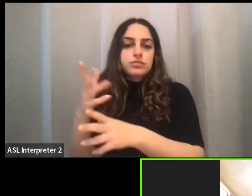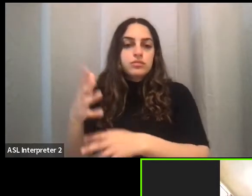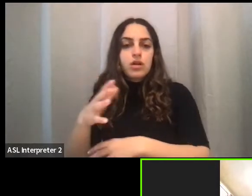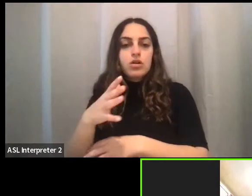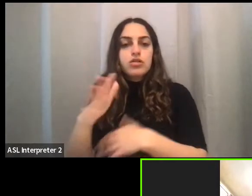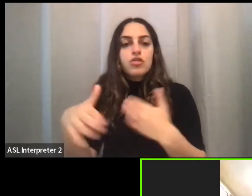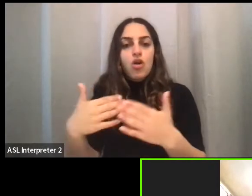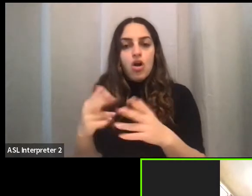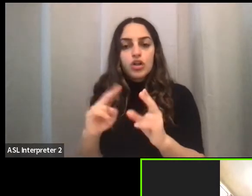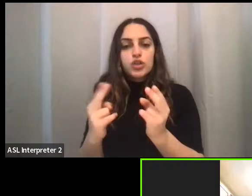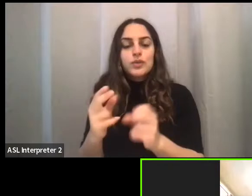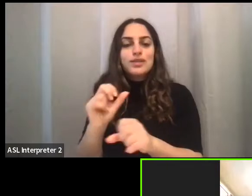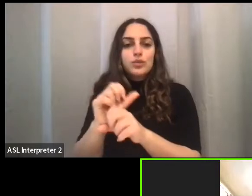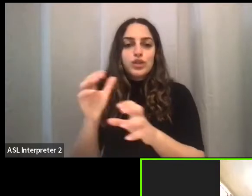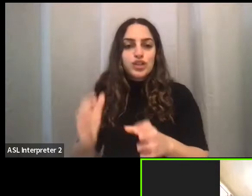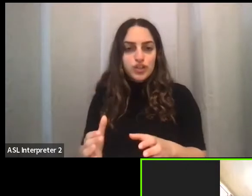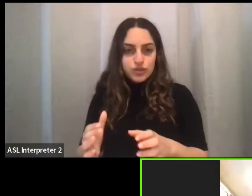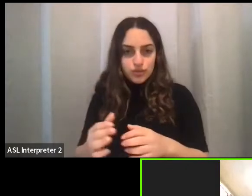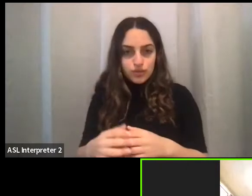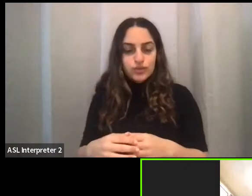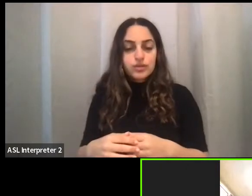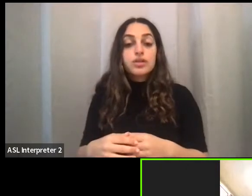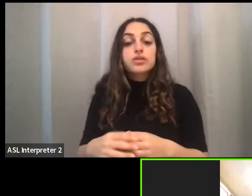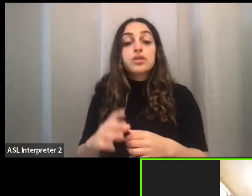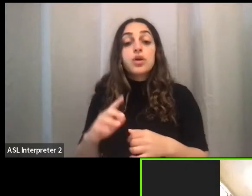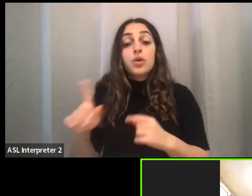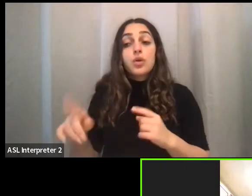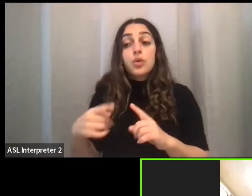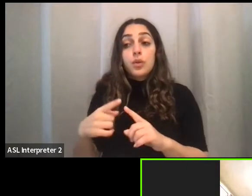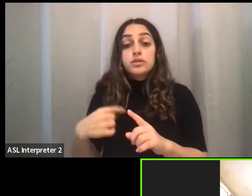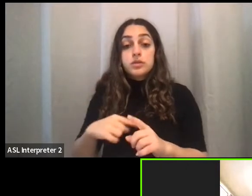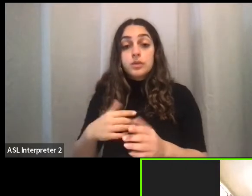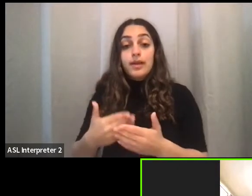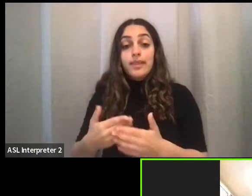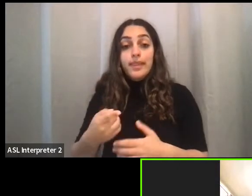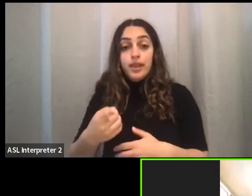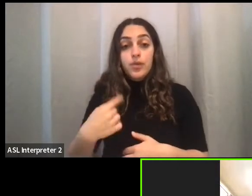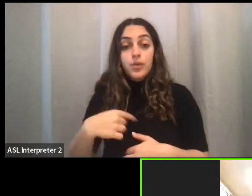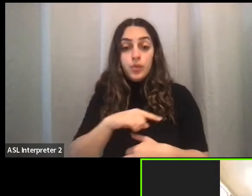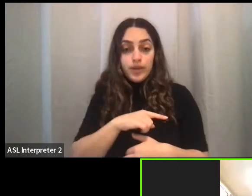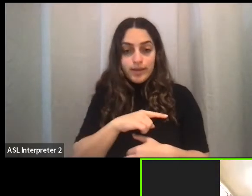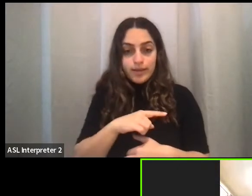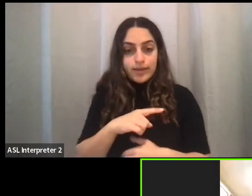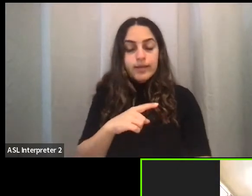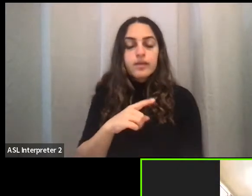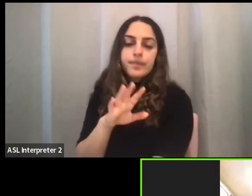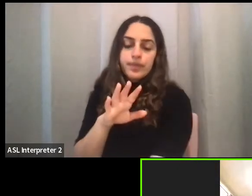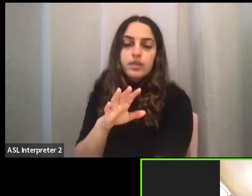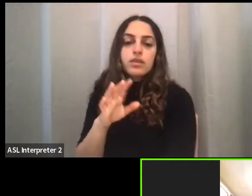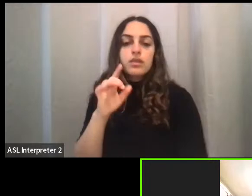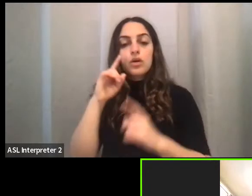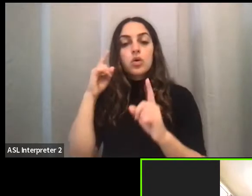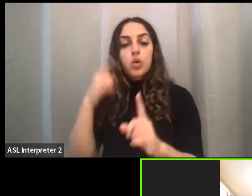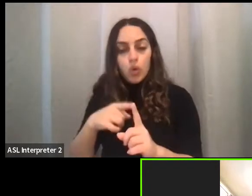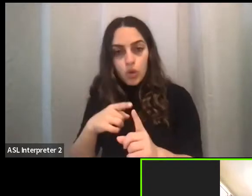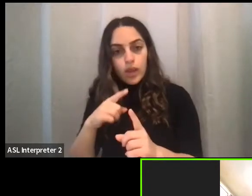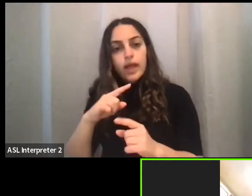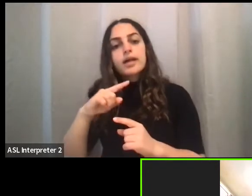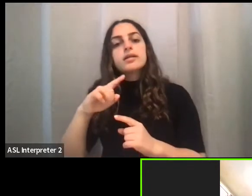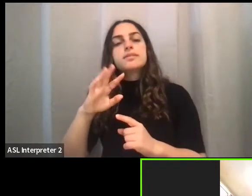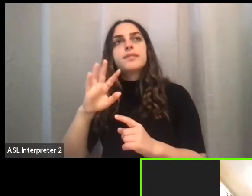workers so once we get there we do have apprenticeship coordinators but the goal is that we once we once